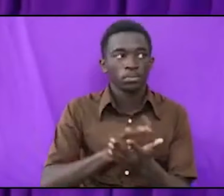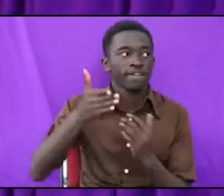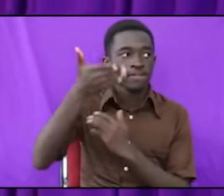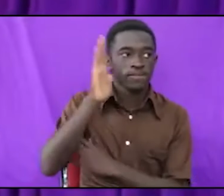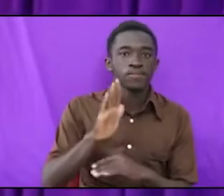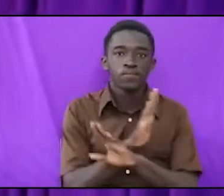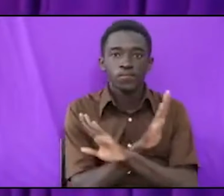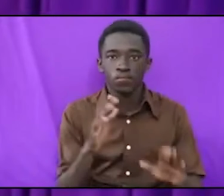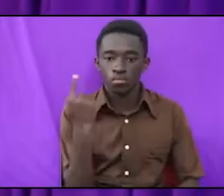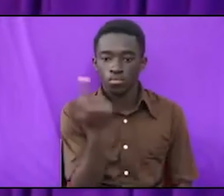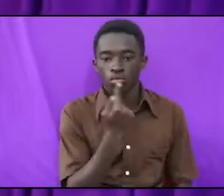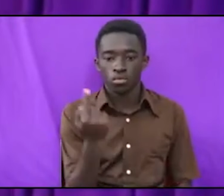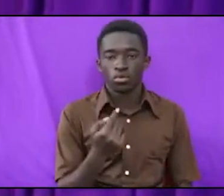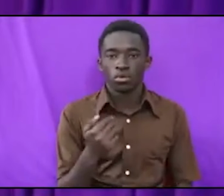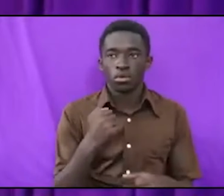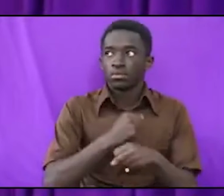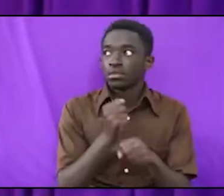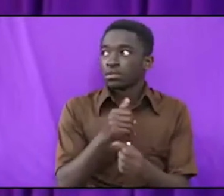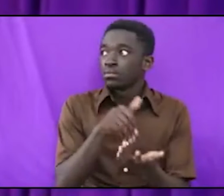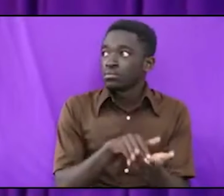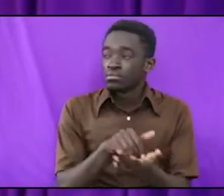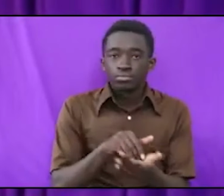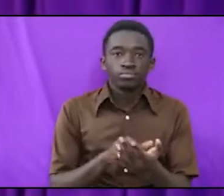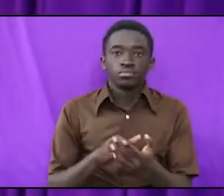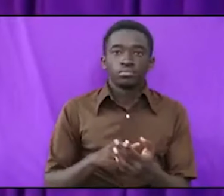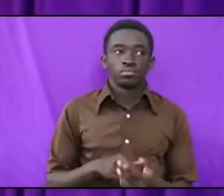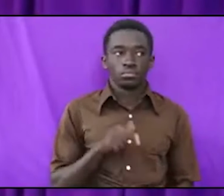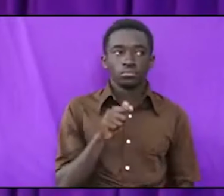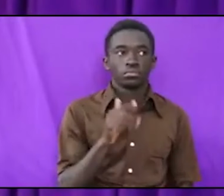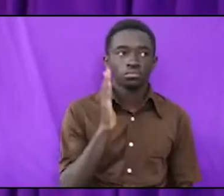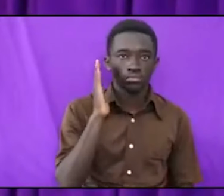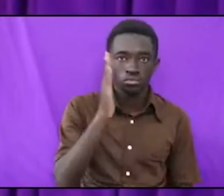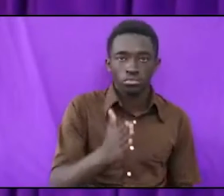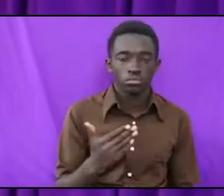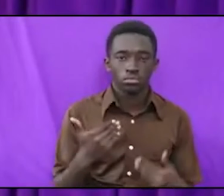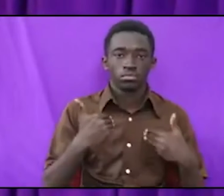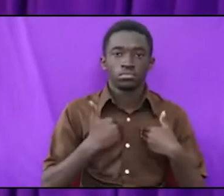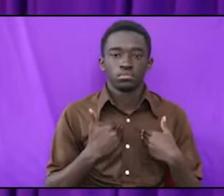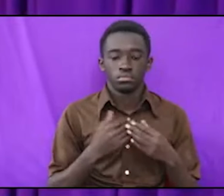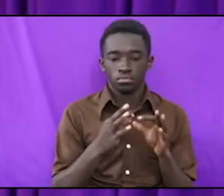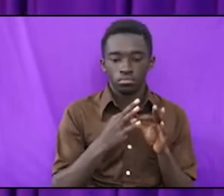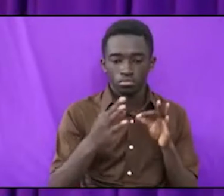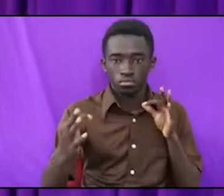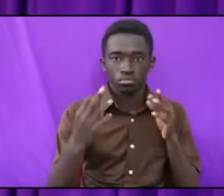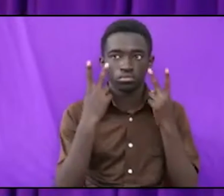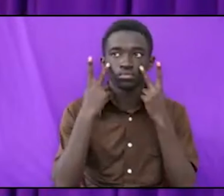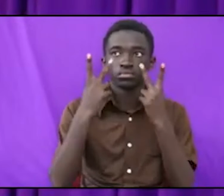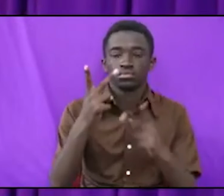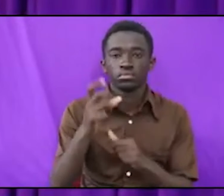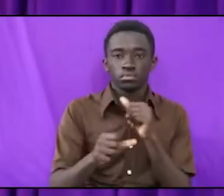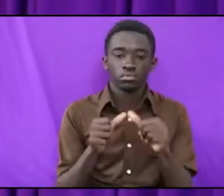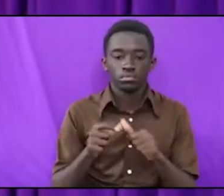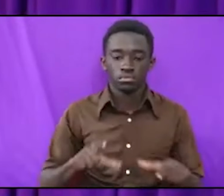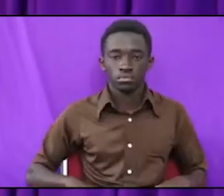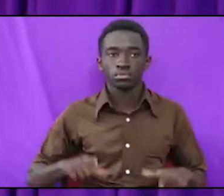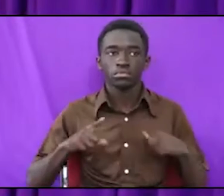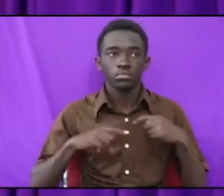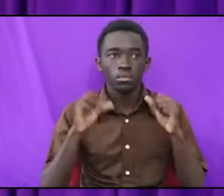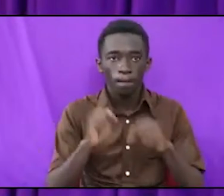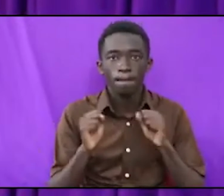become short-sighted in any way, that you will have the long view of life so that you are able